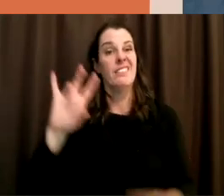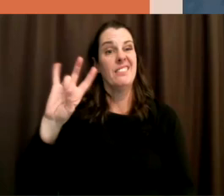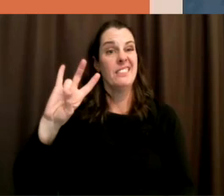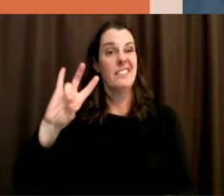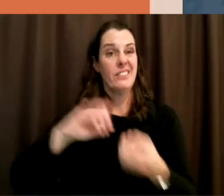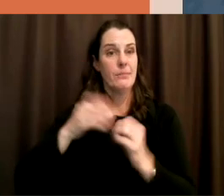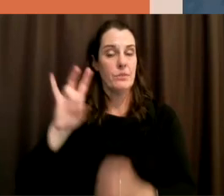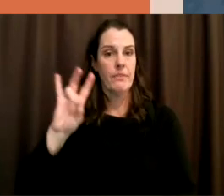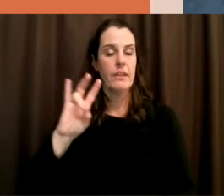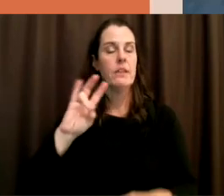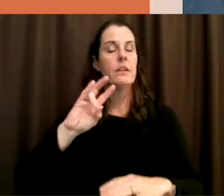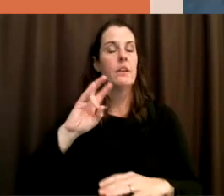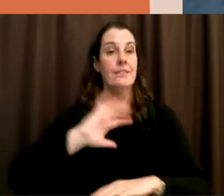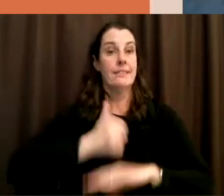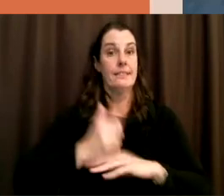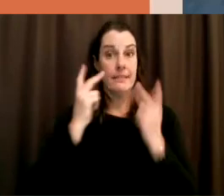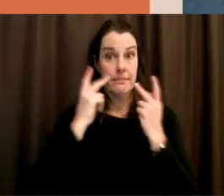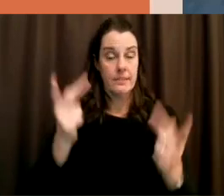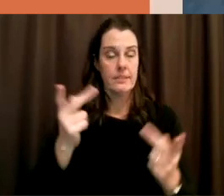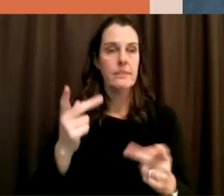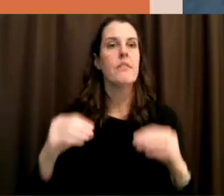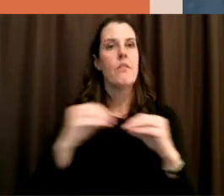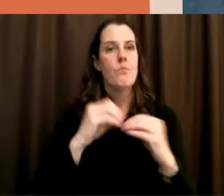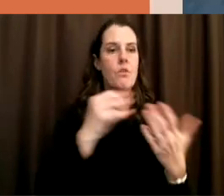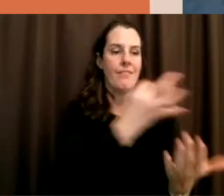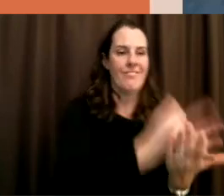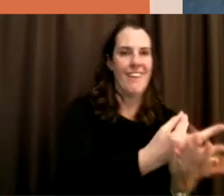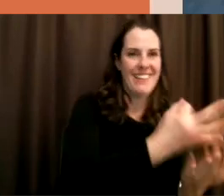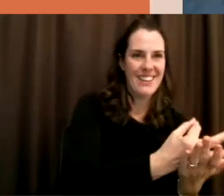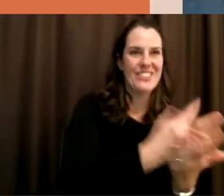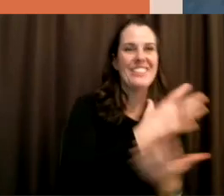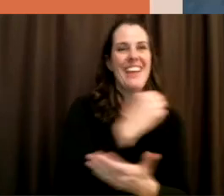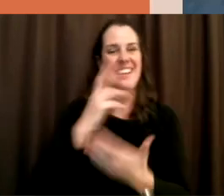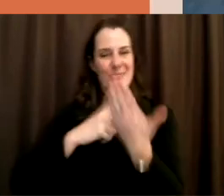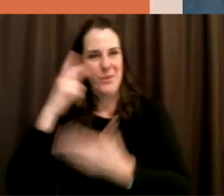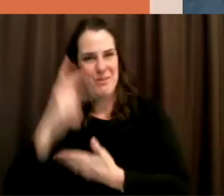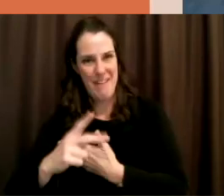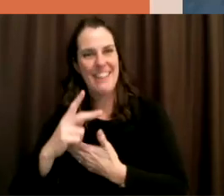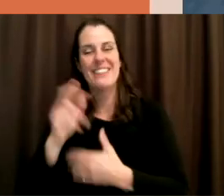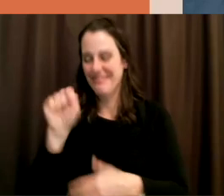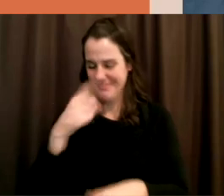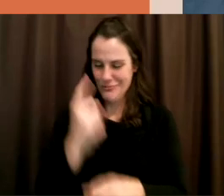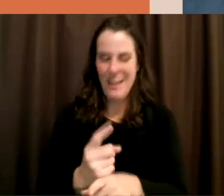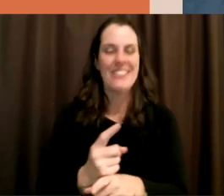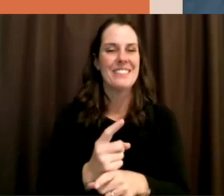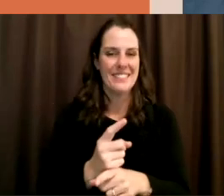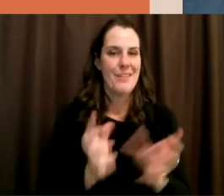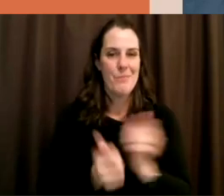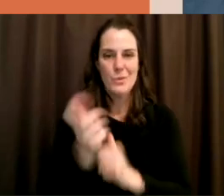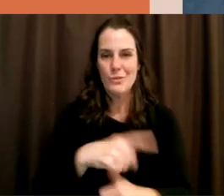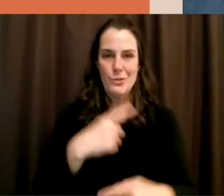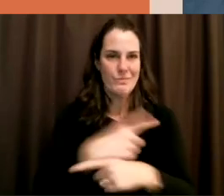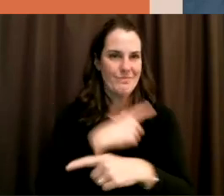are generally financial and programmatic in nature. Most of us got that right. Yeah, so there is going to